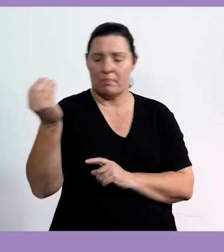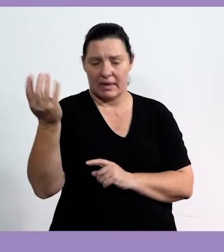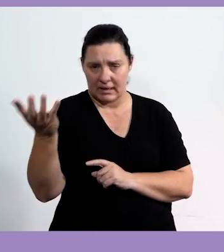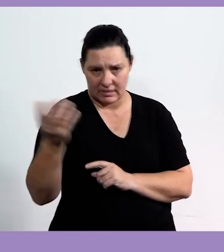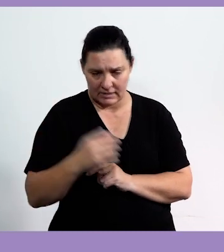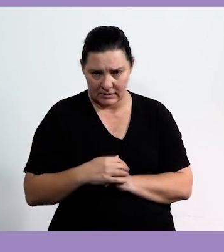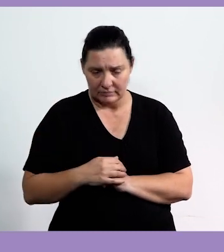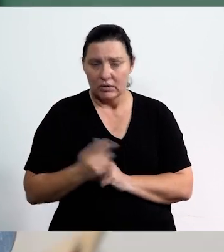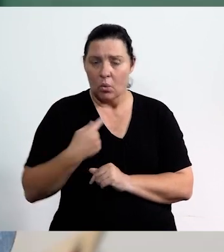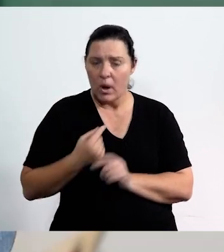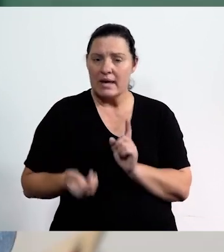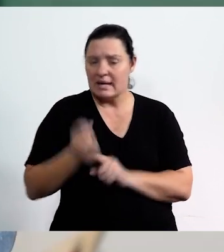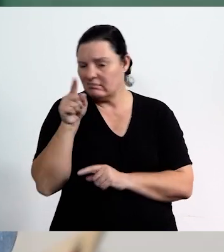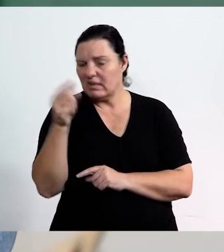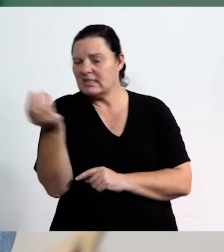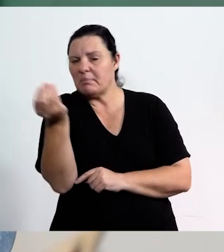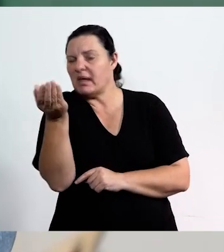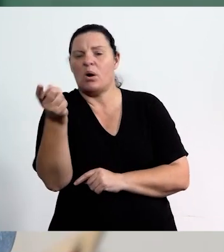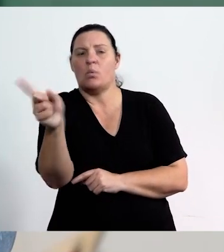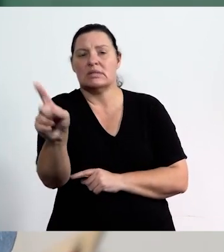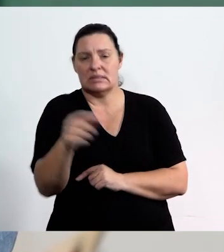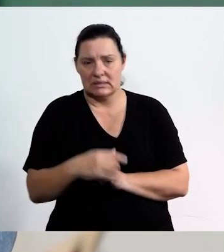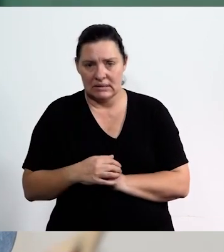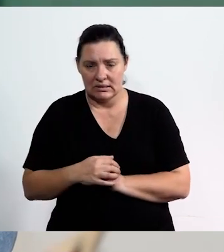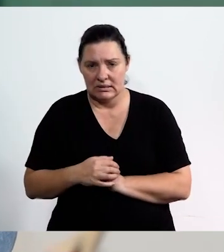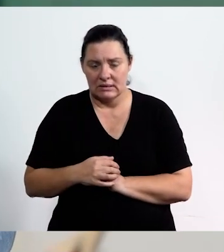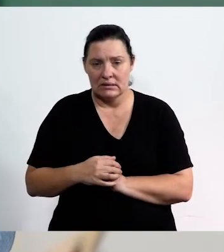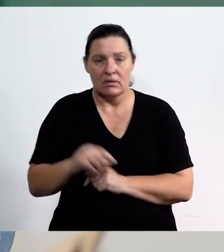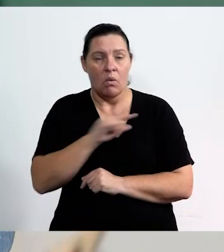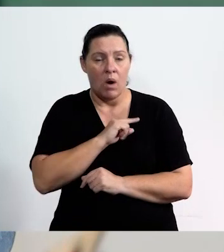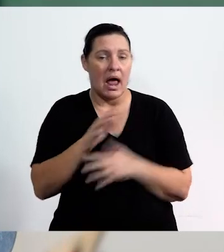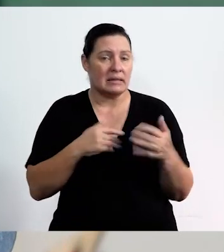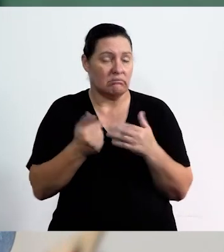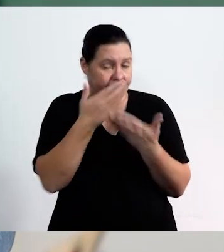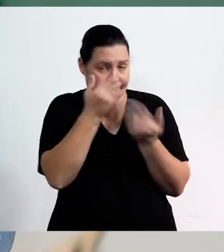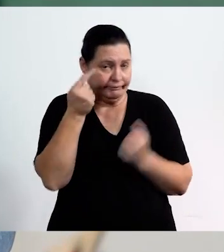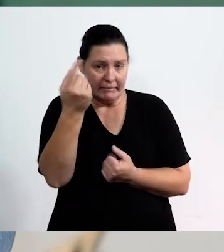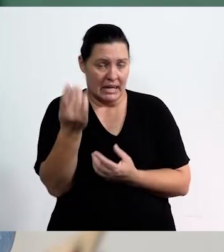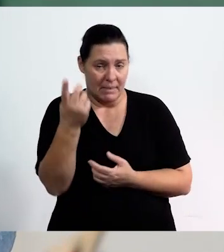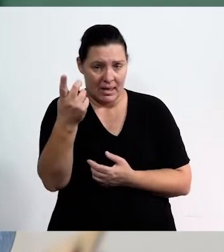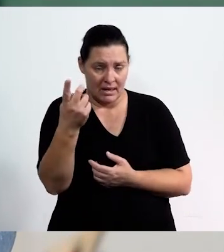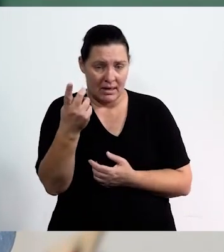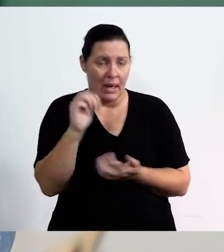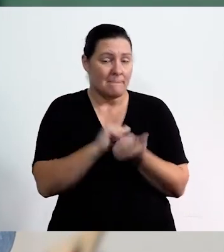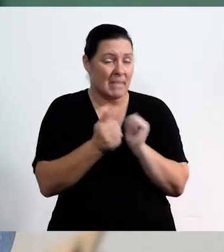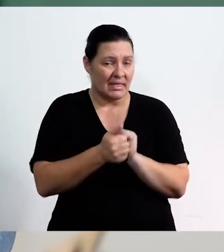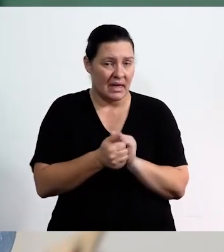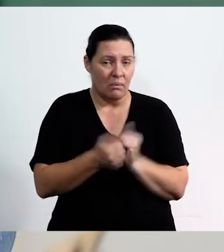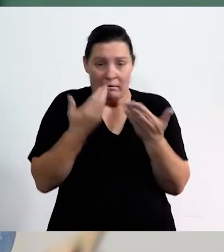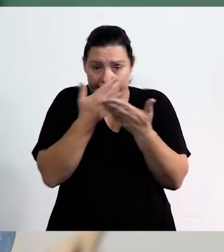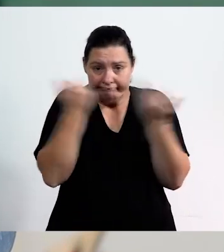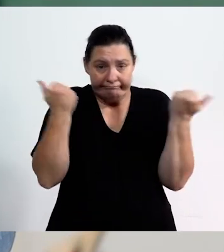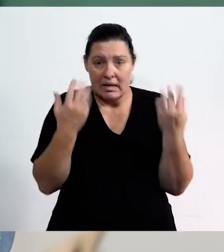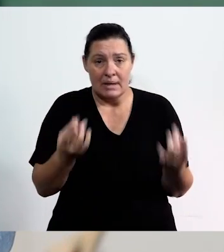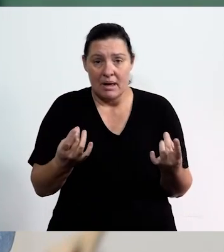of something, and we need to find that something. So because we are dealing with an unknown number, in mathematics, when